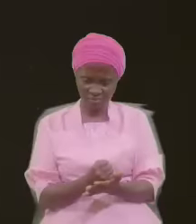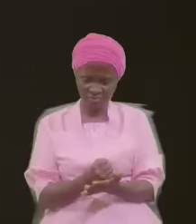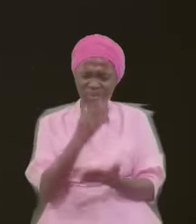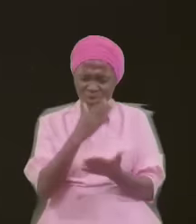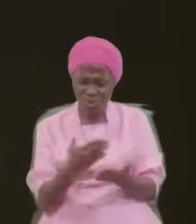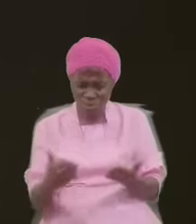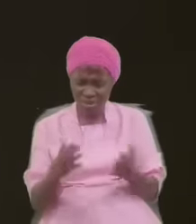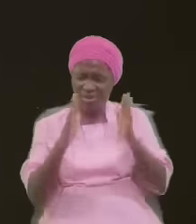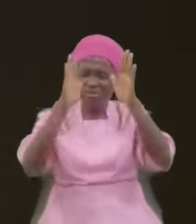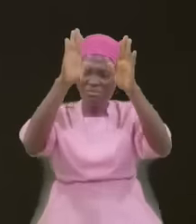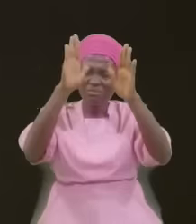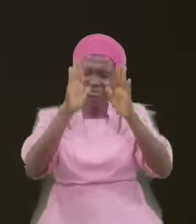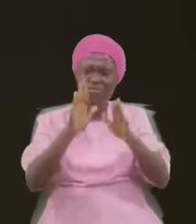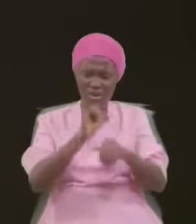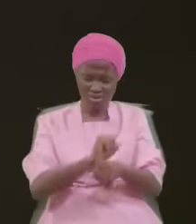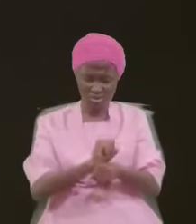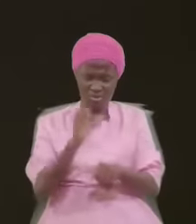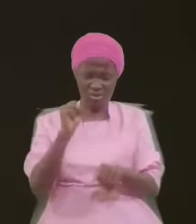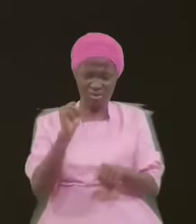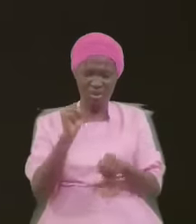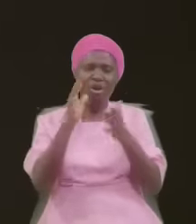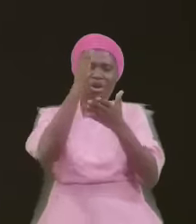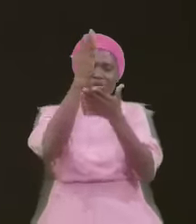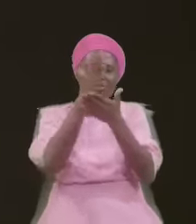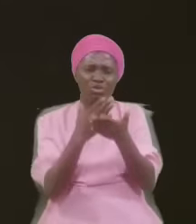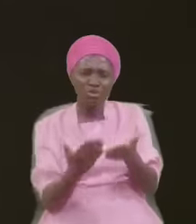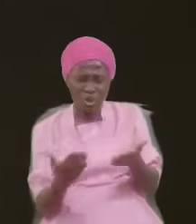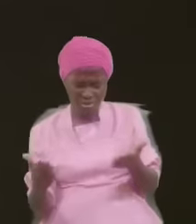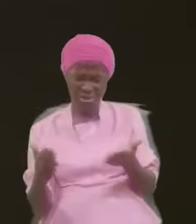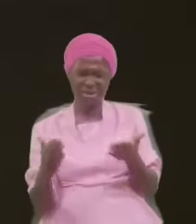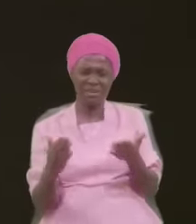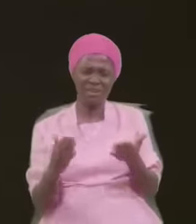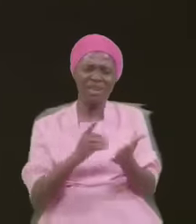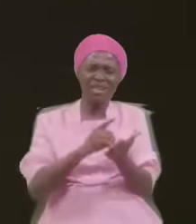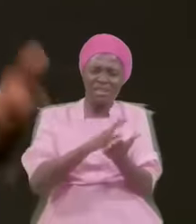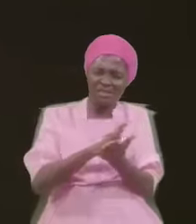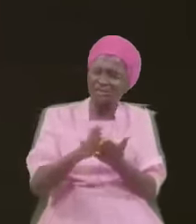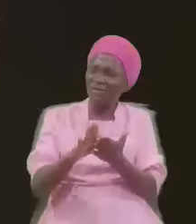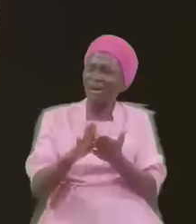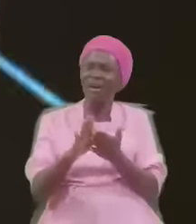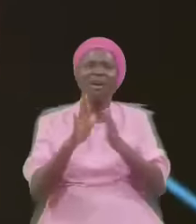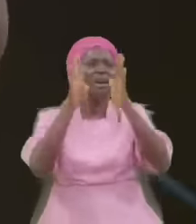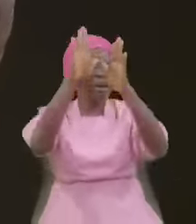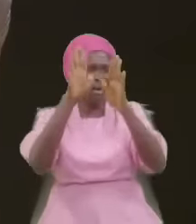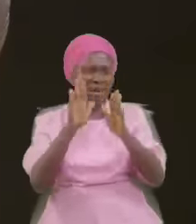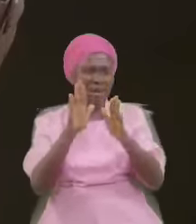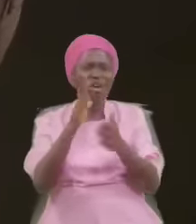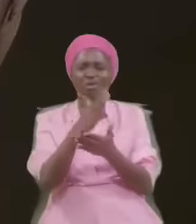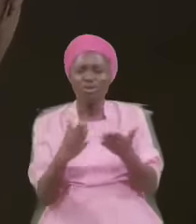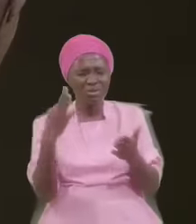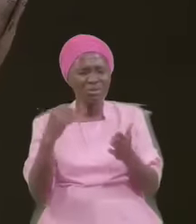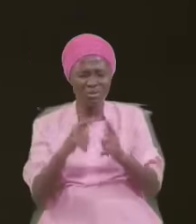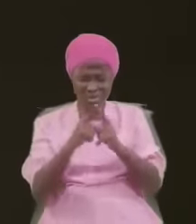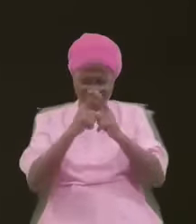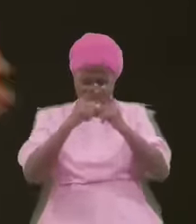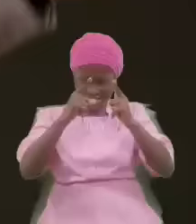Something miraculous. Something supernatural. Something of the great